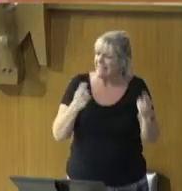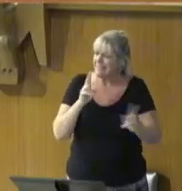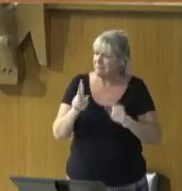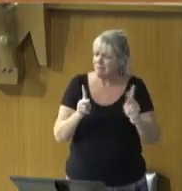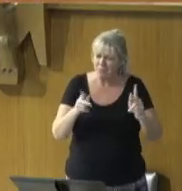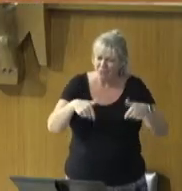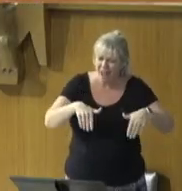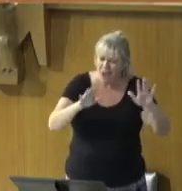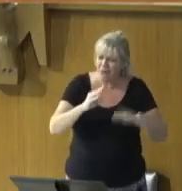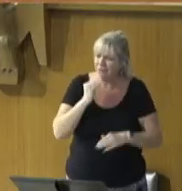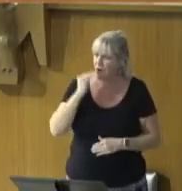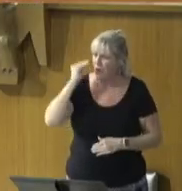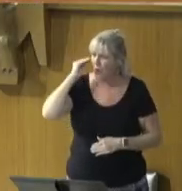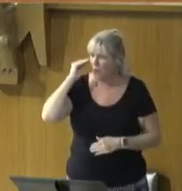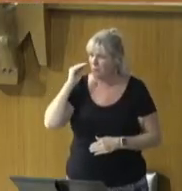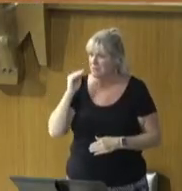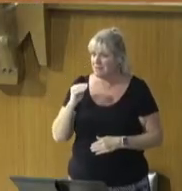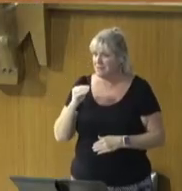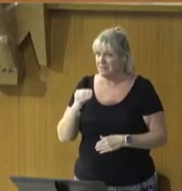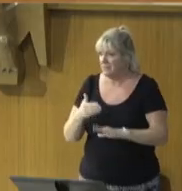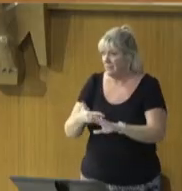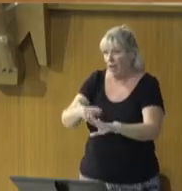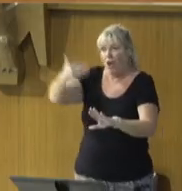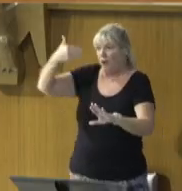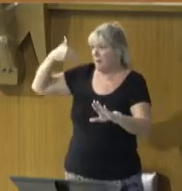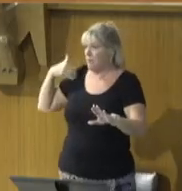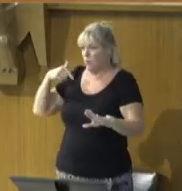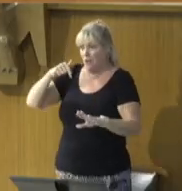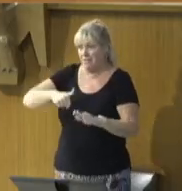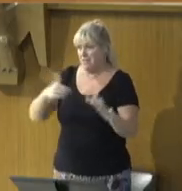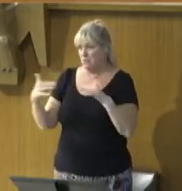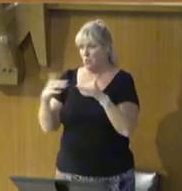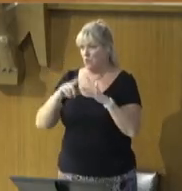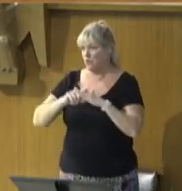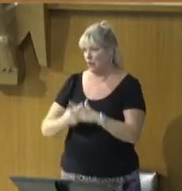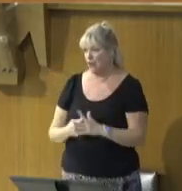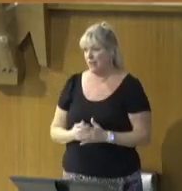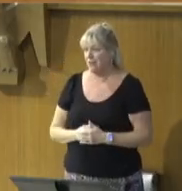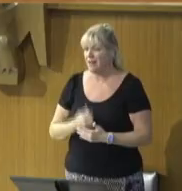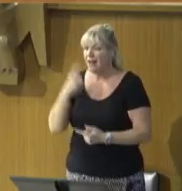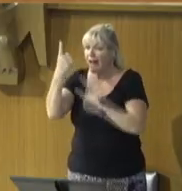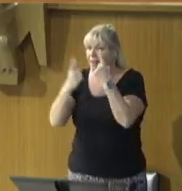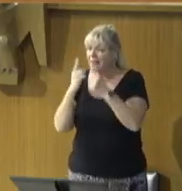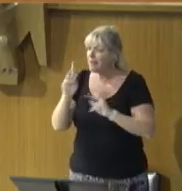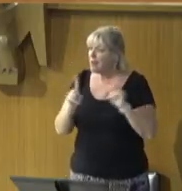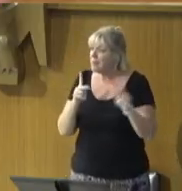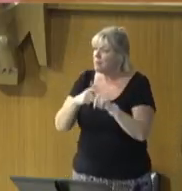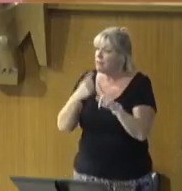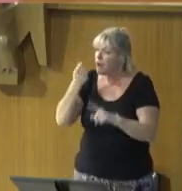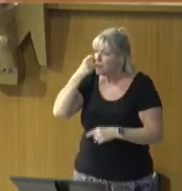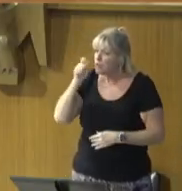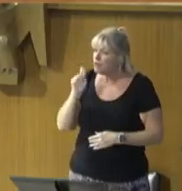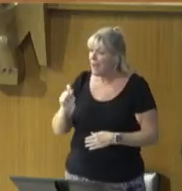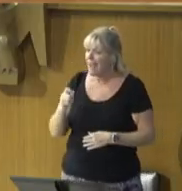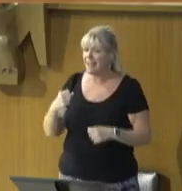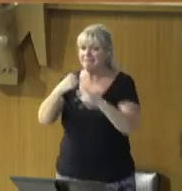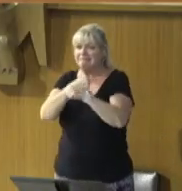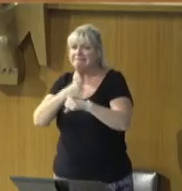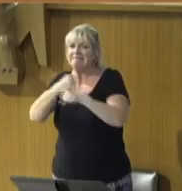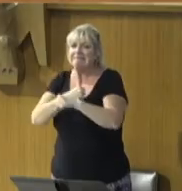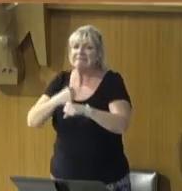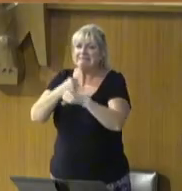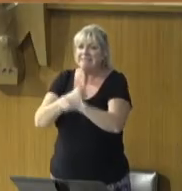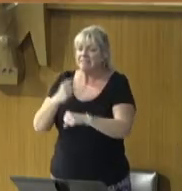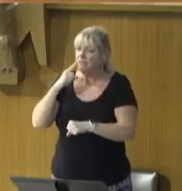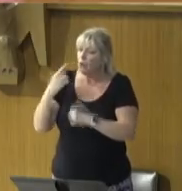homes long before this current conflict. I think about the people of Ukraine fighting for their homeland for almost